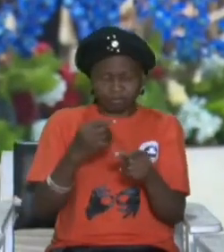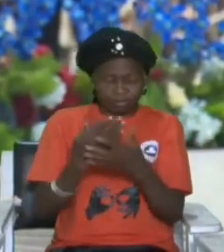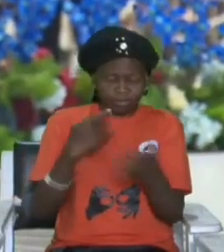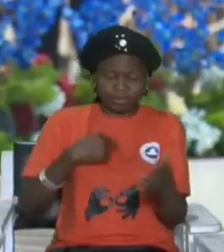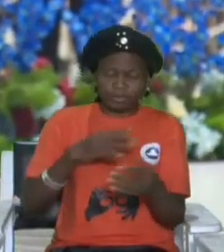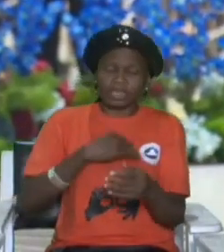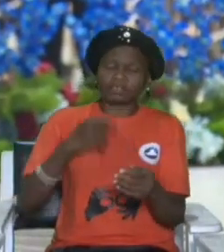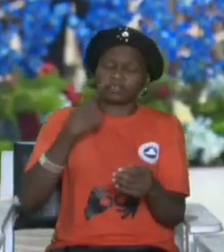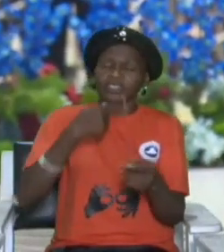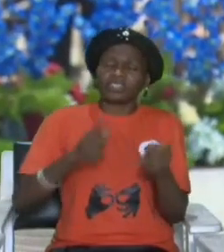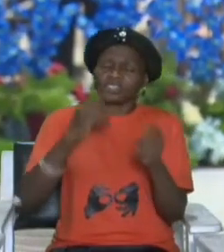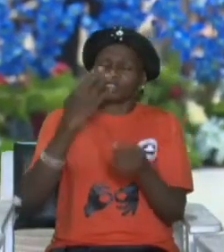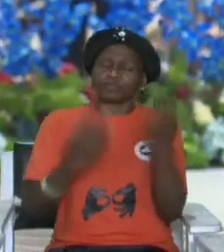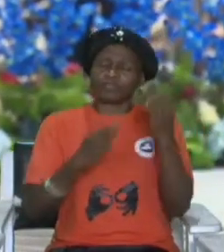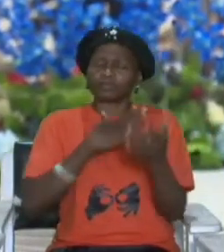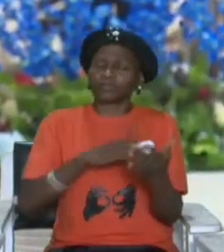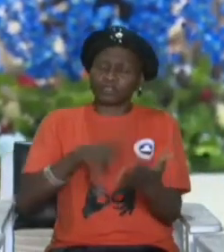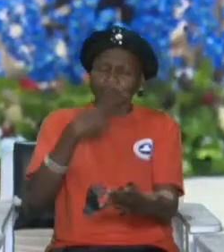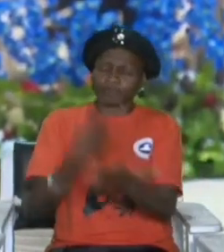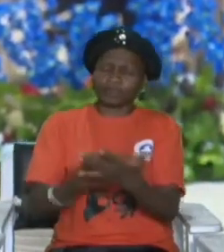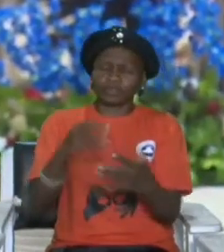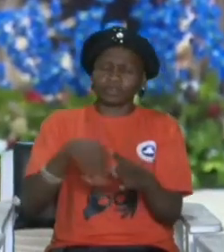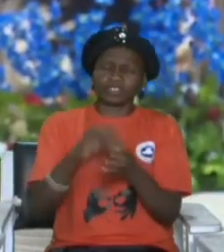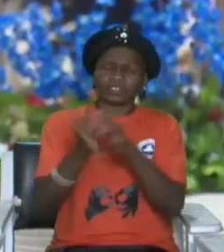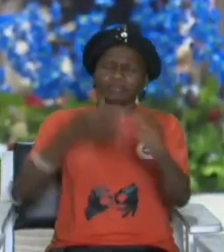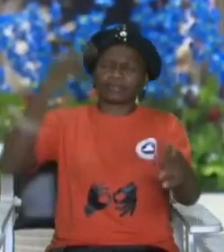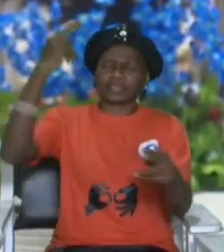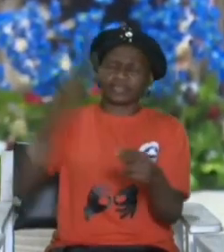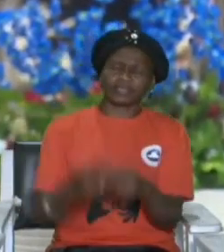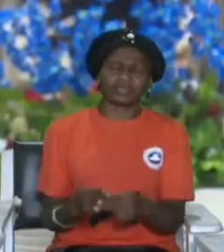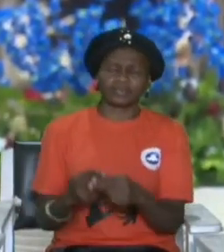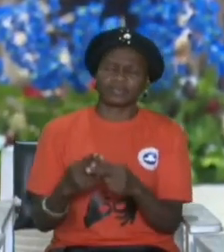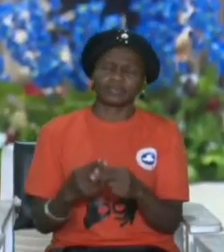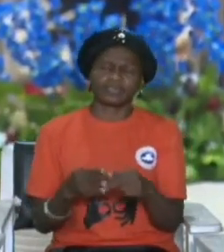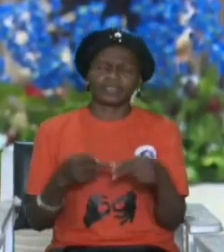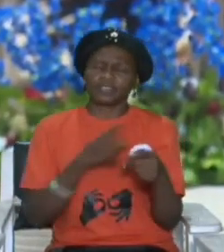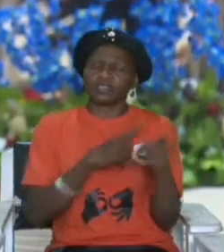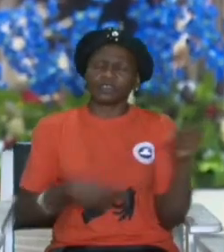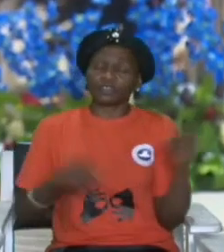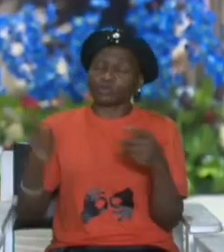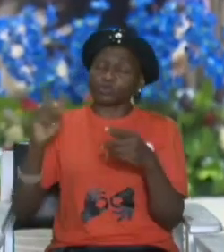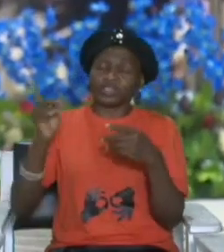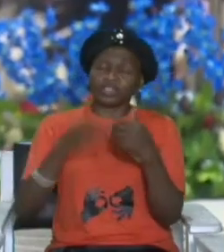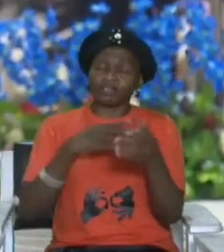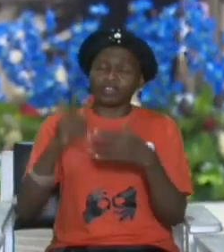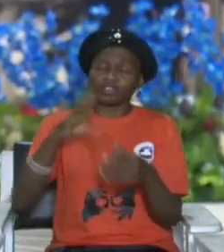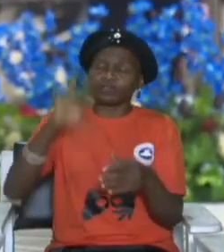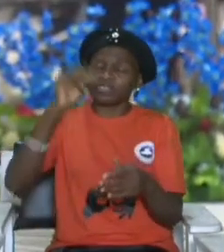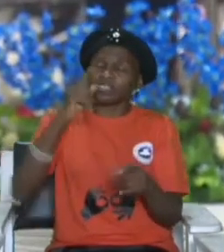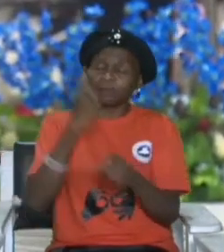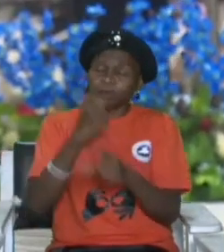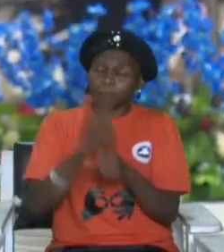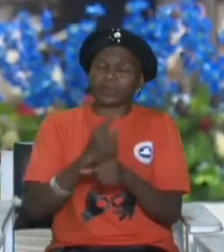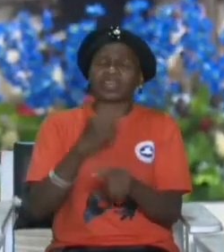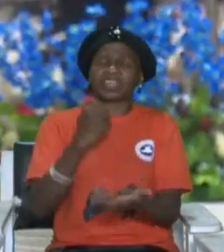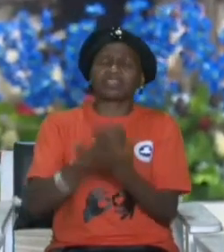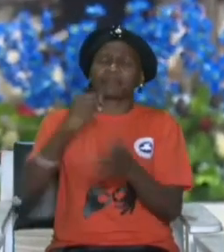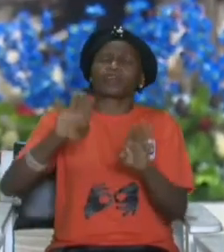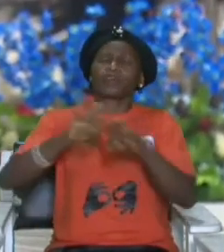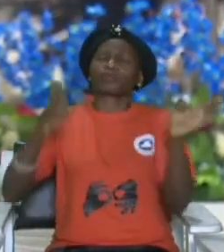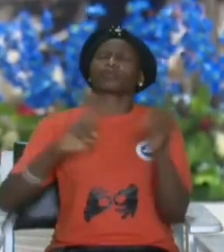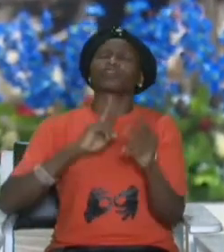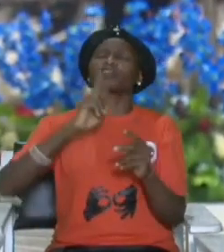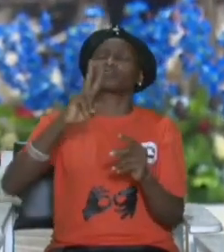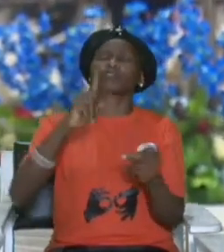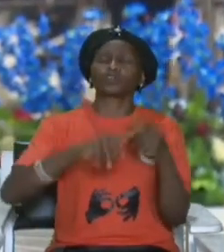let your fire please fall in the mighty name of Jesus. Lord, wherever you find a proper amen, open their voice to